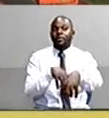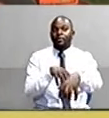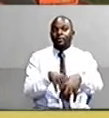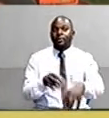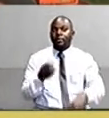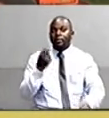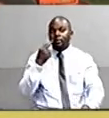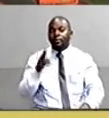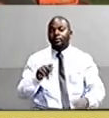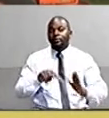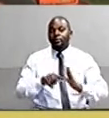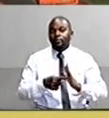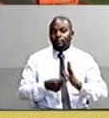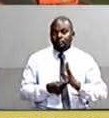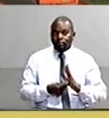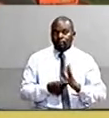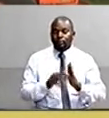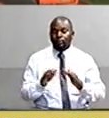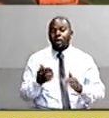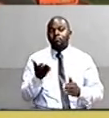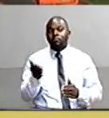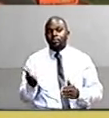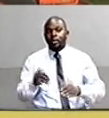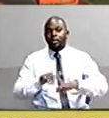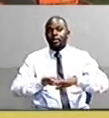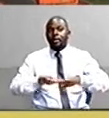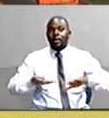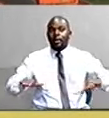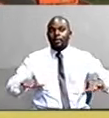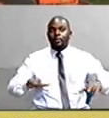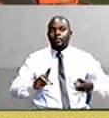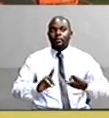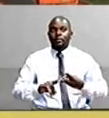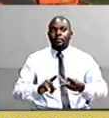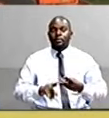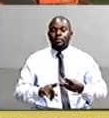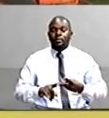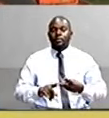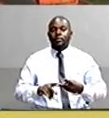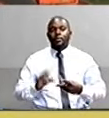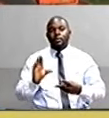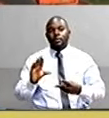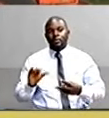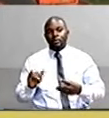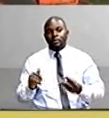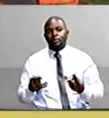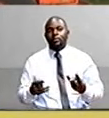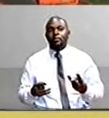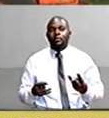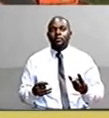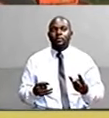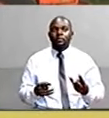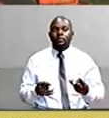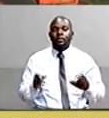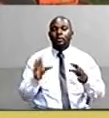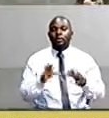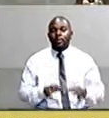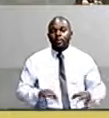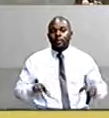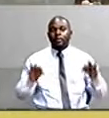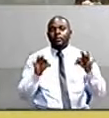at those factors of availability of the land, free of encumbrances, the purpose of